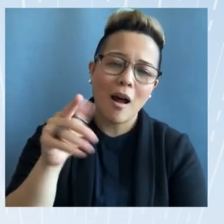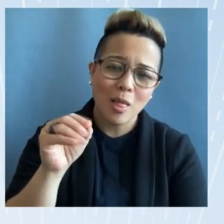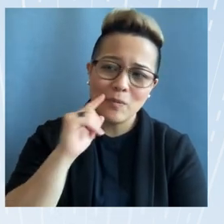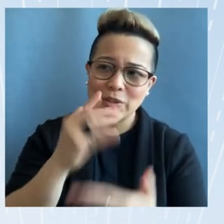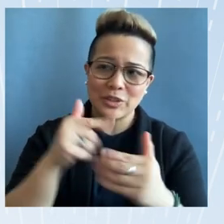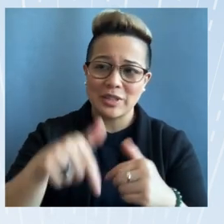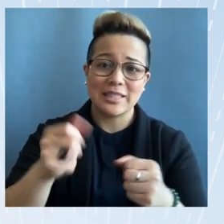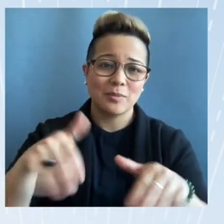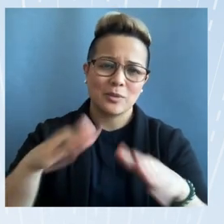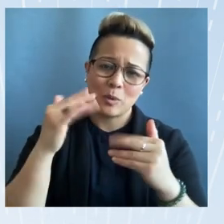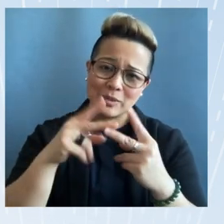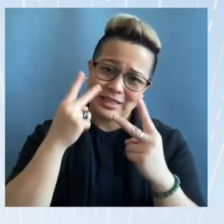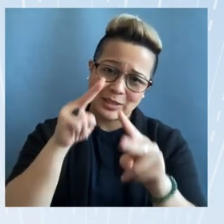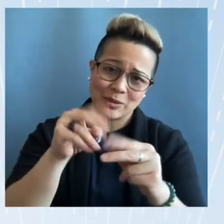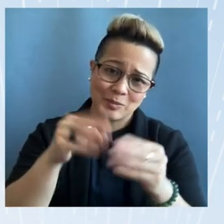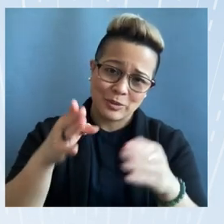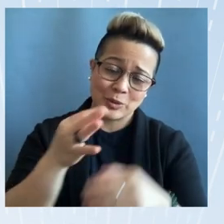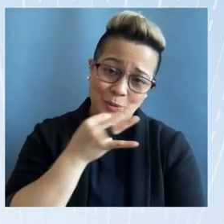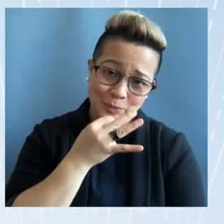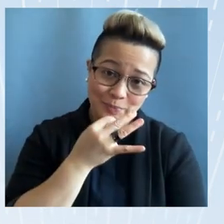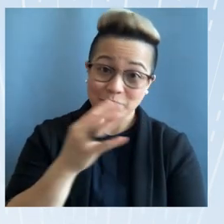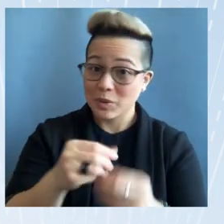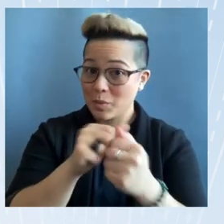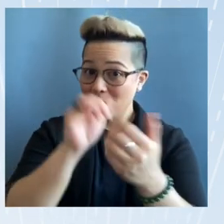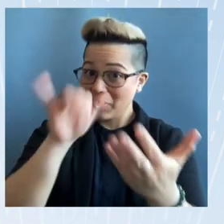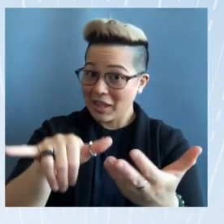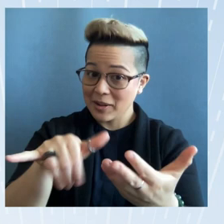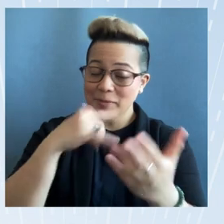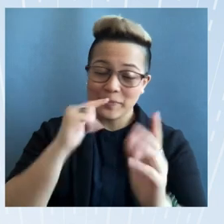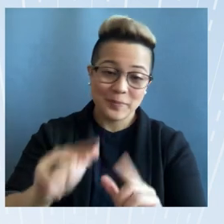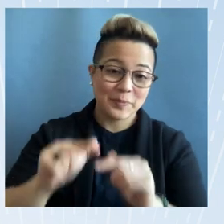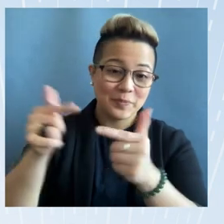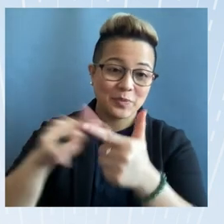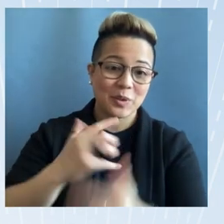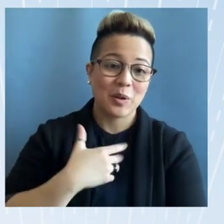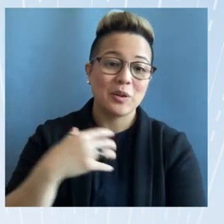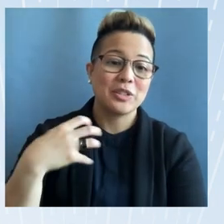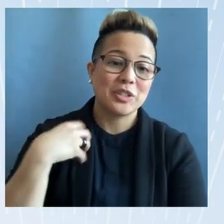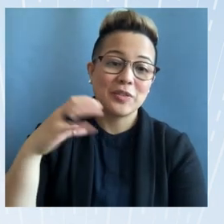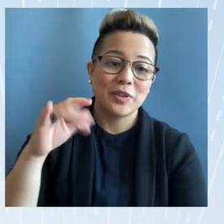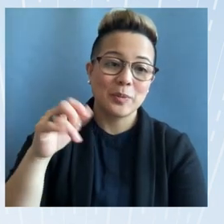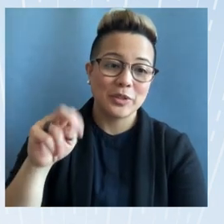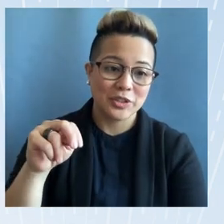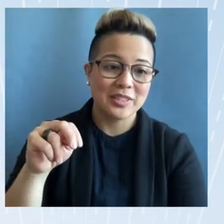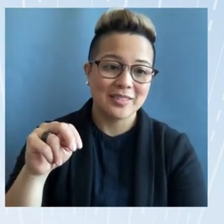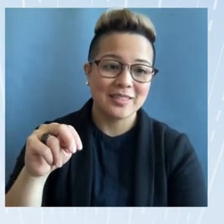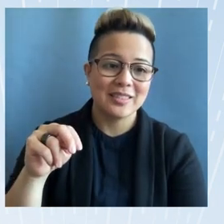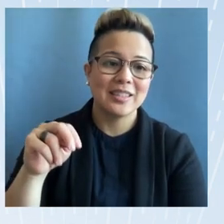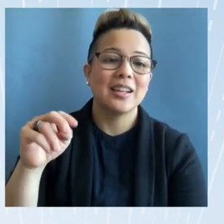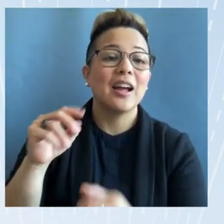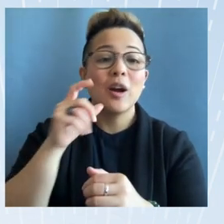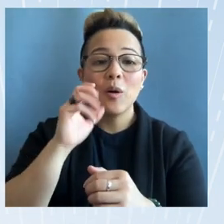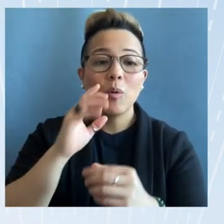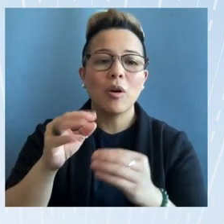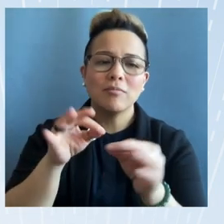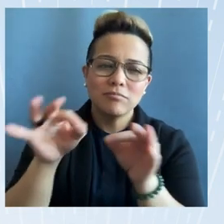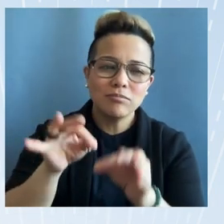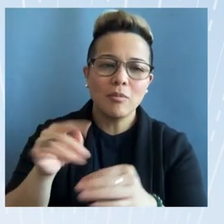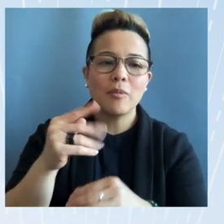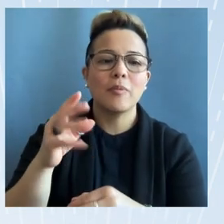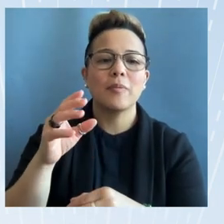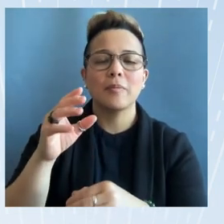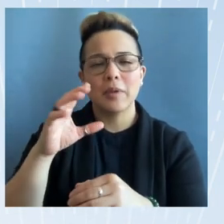soon. And with that, I'll turn things over to our Chief Commissioner, Sonal Shah, who's gonna lay out the commission's charge and